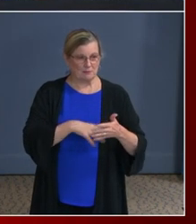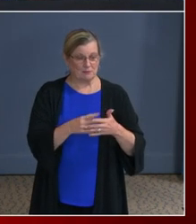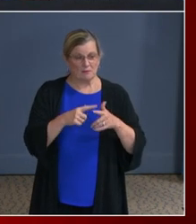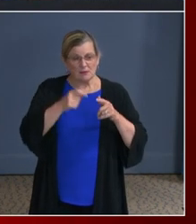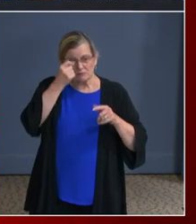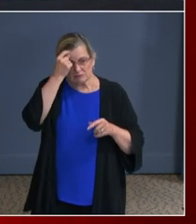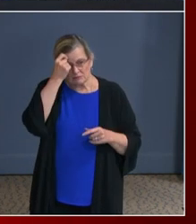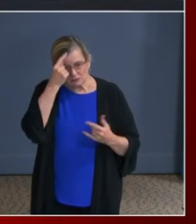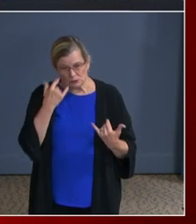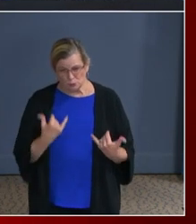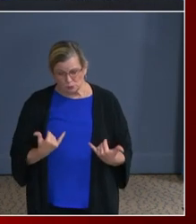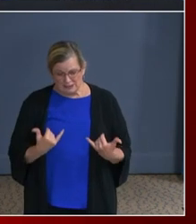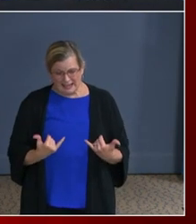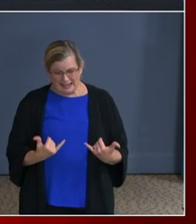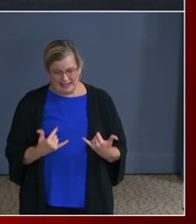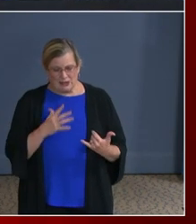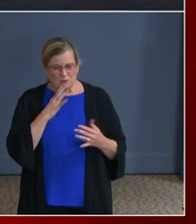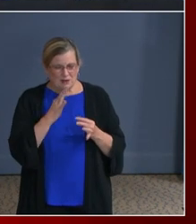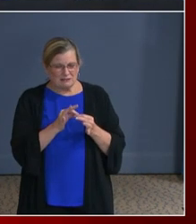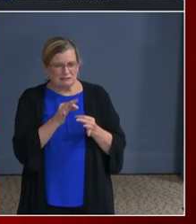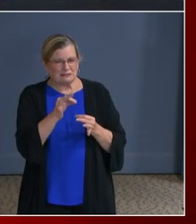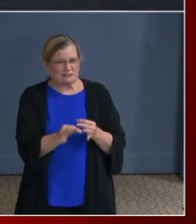equipment down due to the